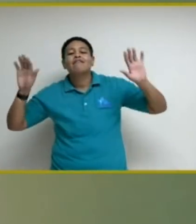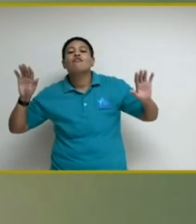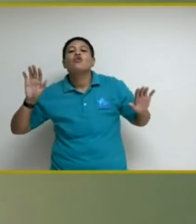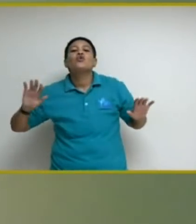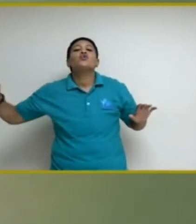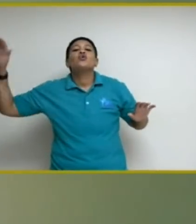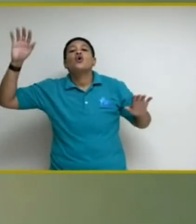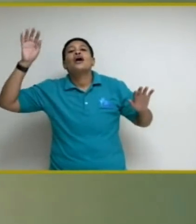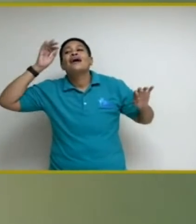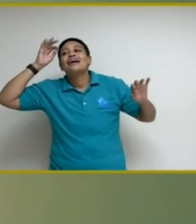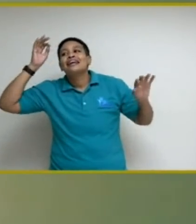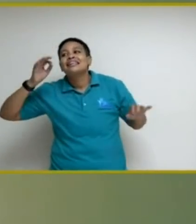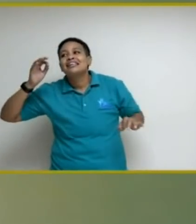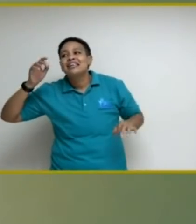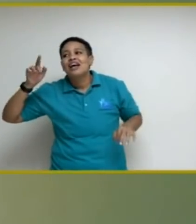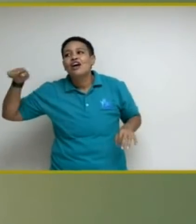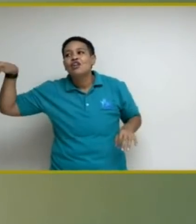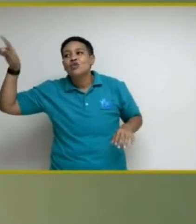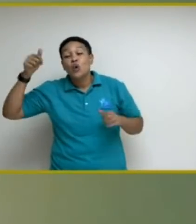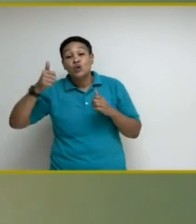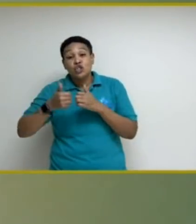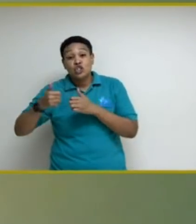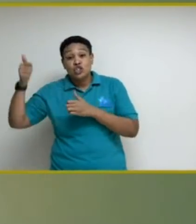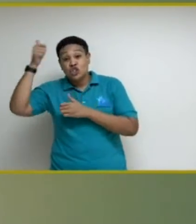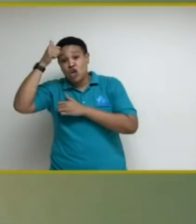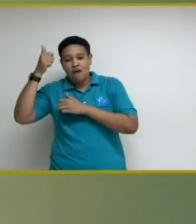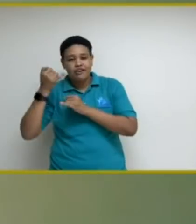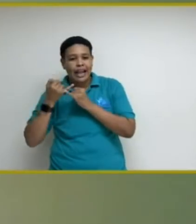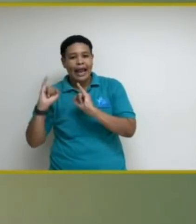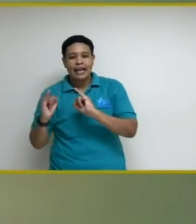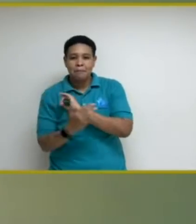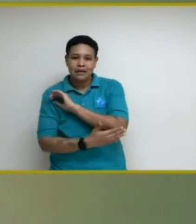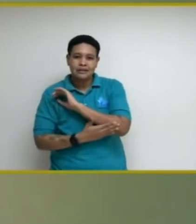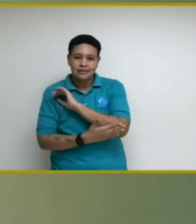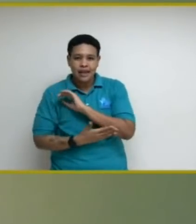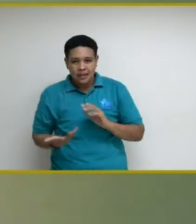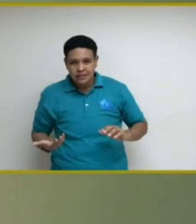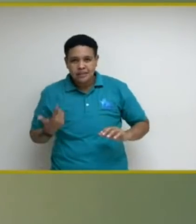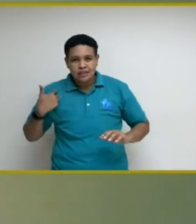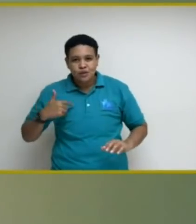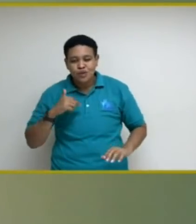the decisions of those sovereign states. As